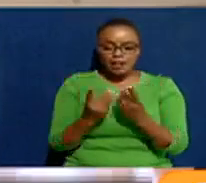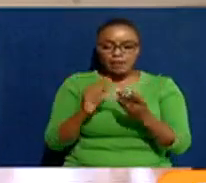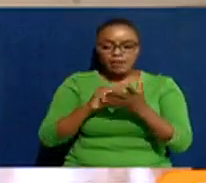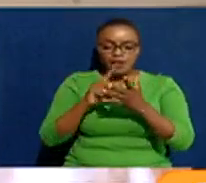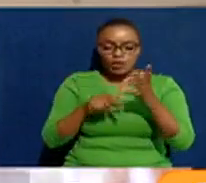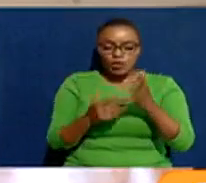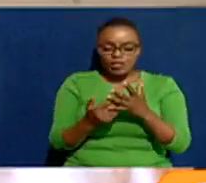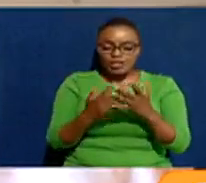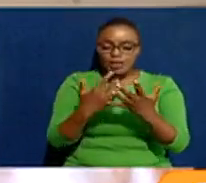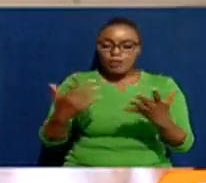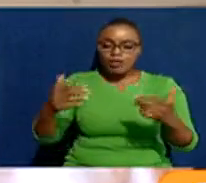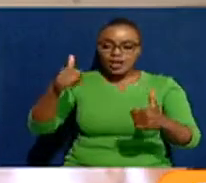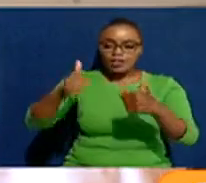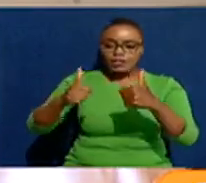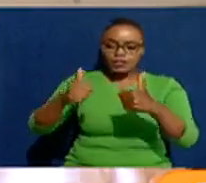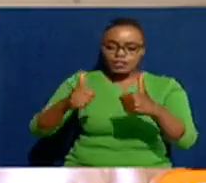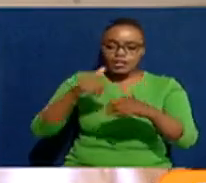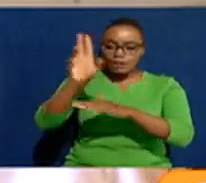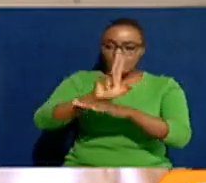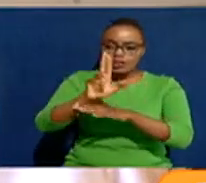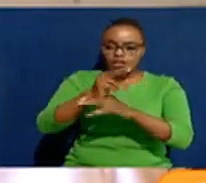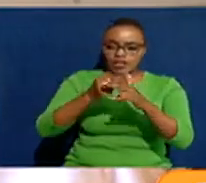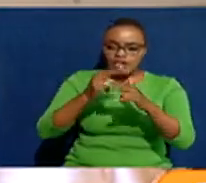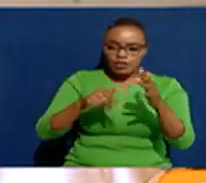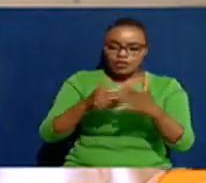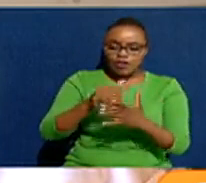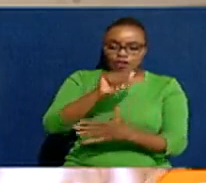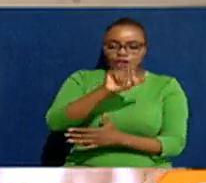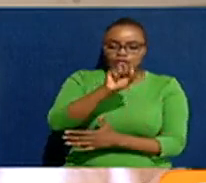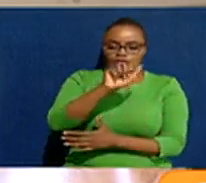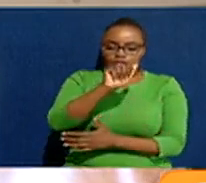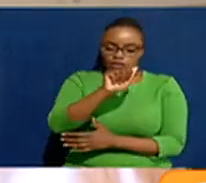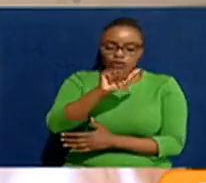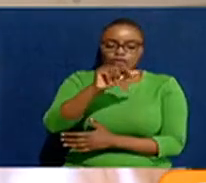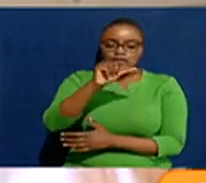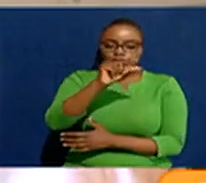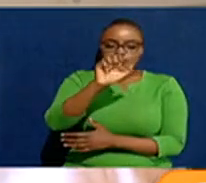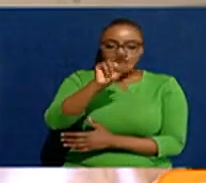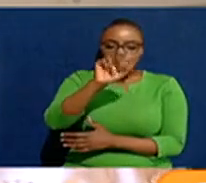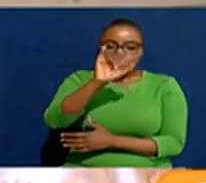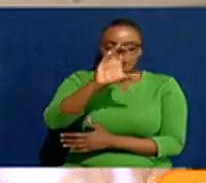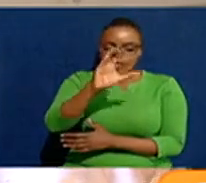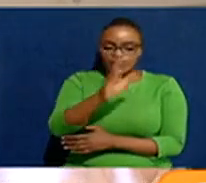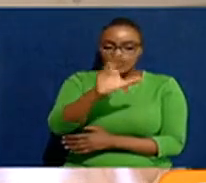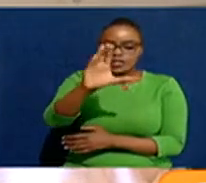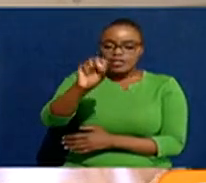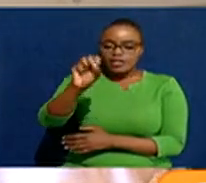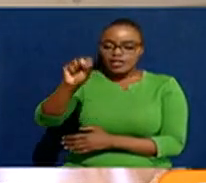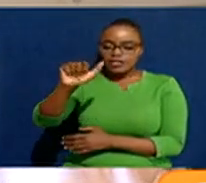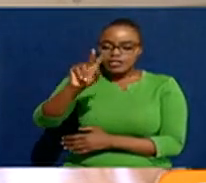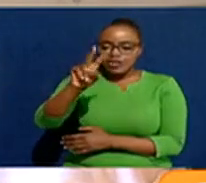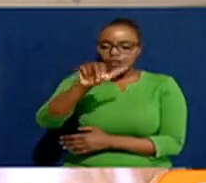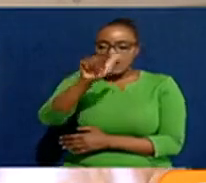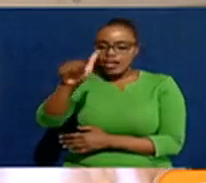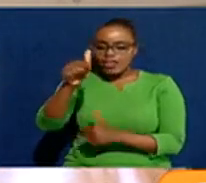products that are for the reduced, we call them acyanogenic cassava, is already existing here. Another one that is